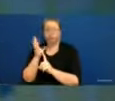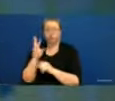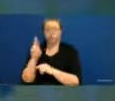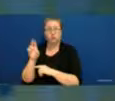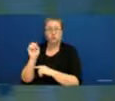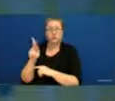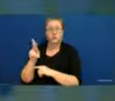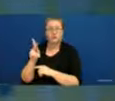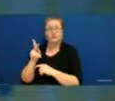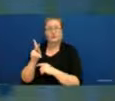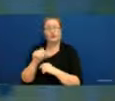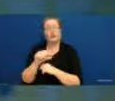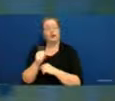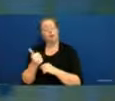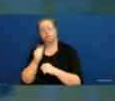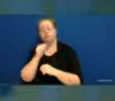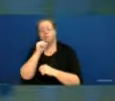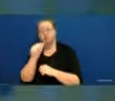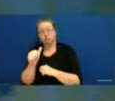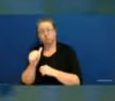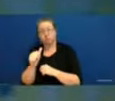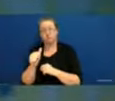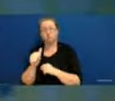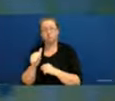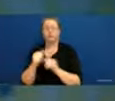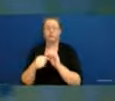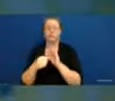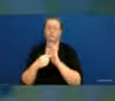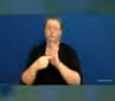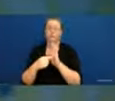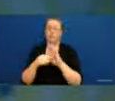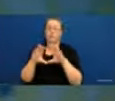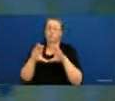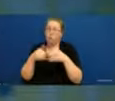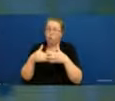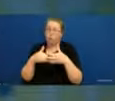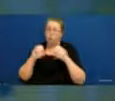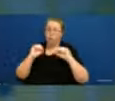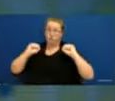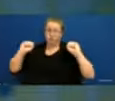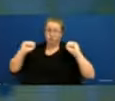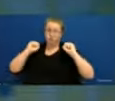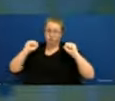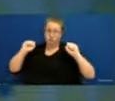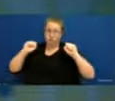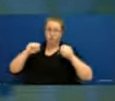much riskier than others. So doing group exercise indoors, and this is